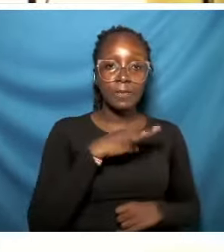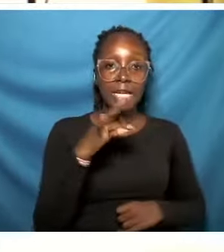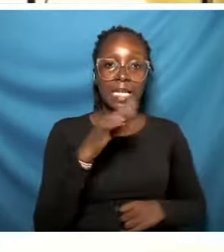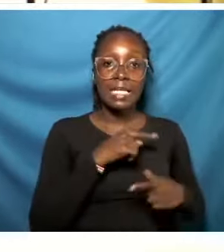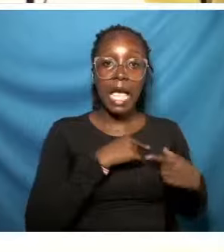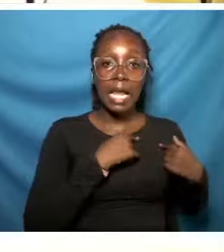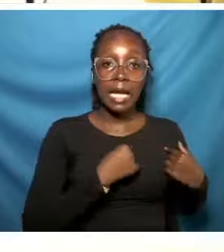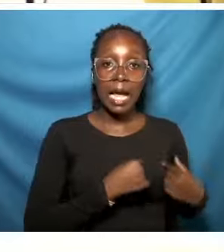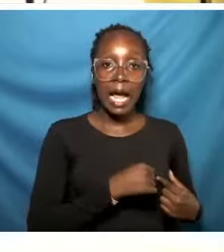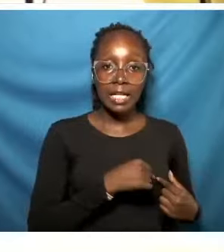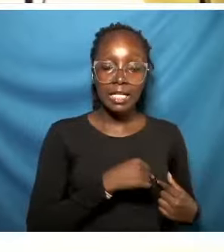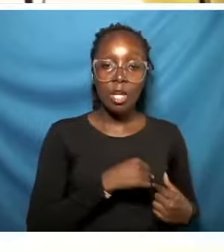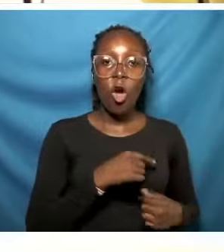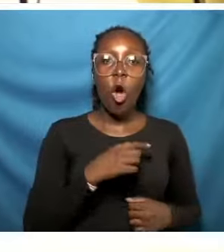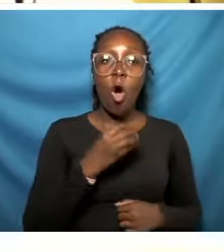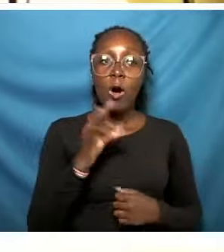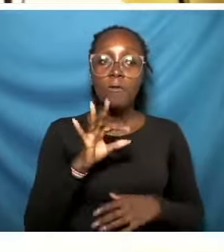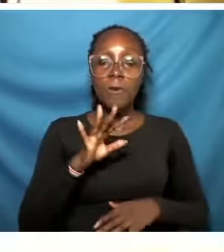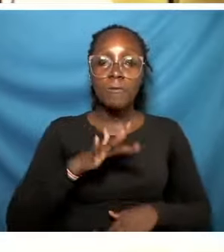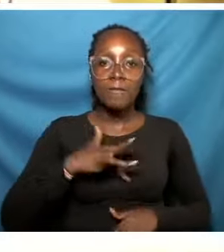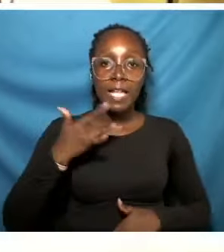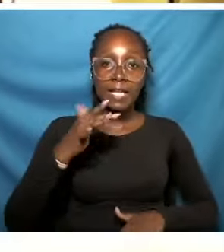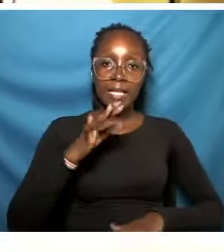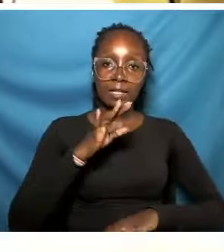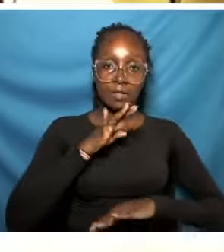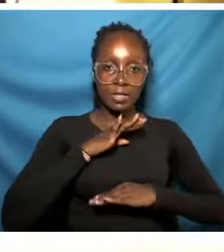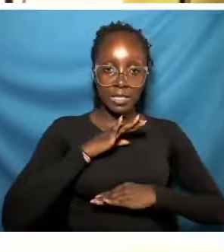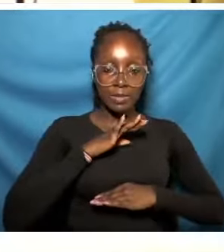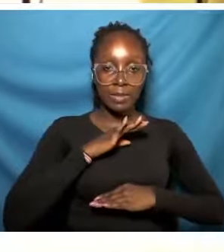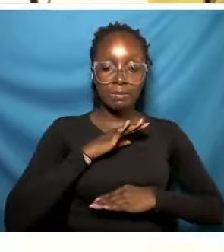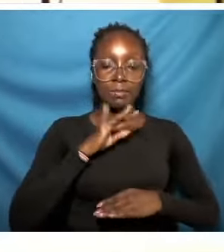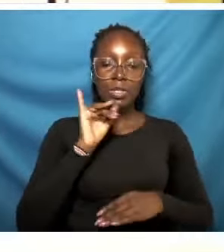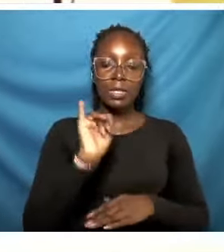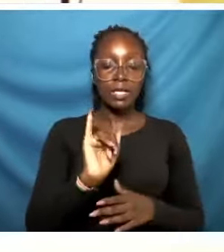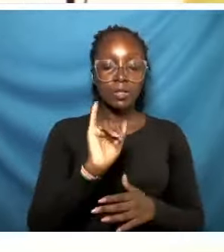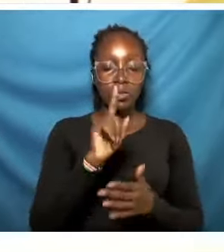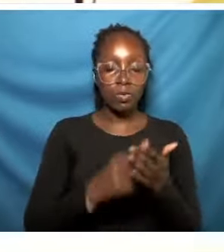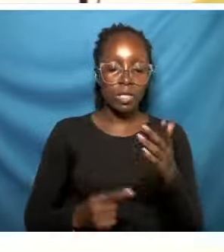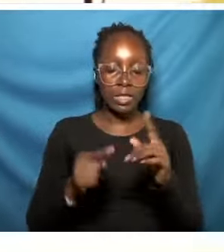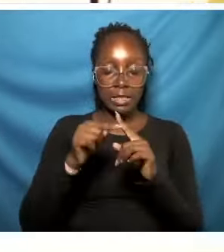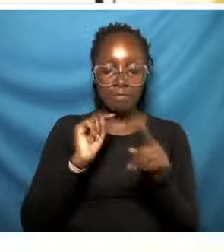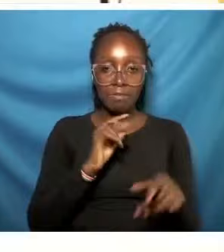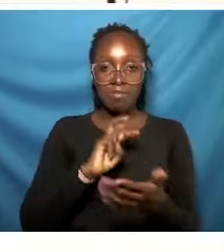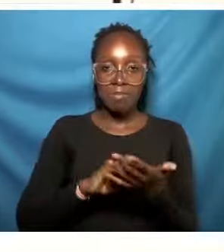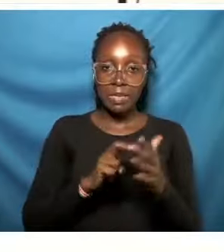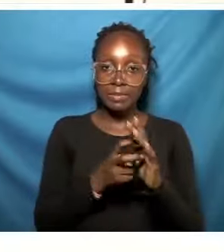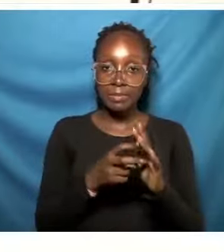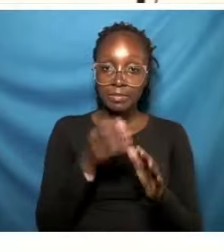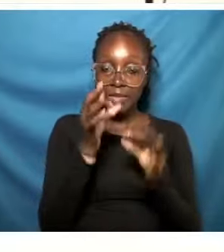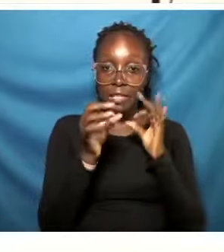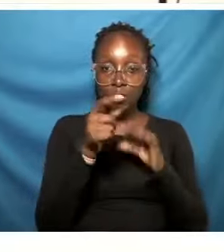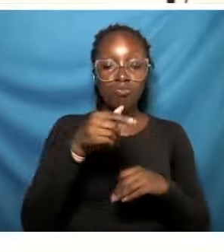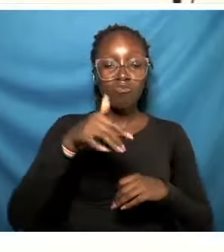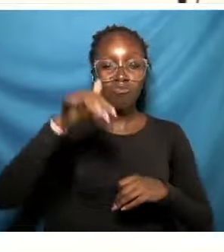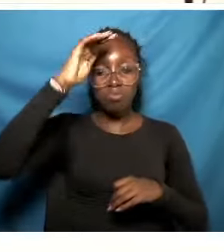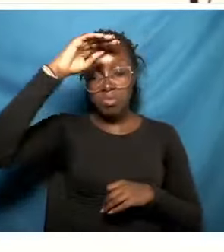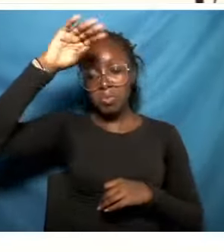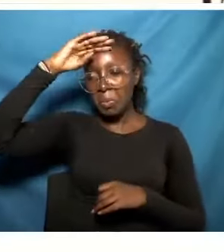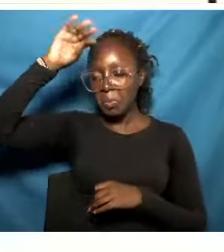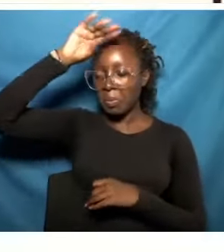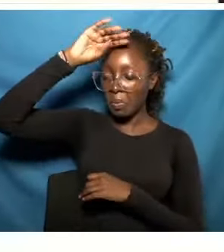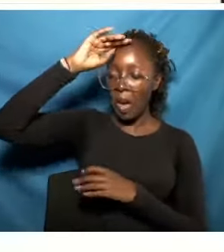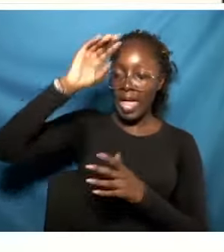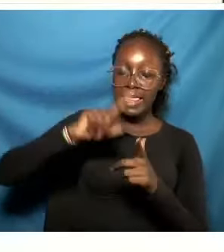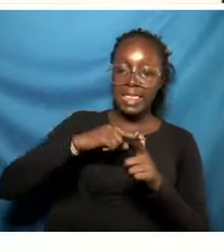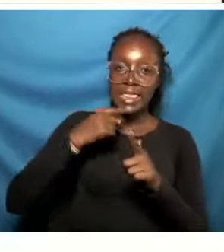of contentment. So that is what circumcision here means. If you are a drunkard, then he removes that at salvation.